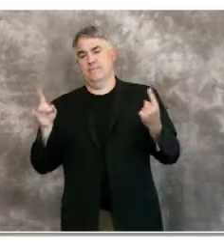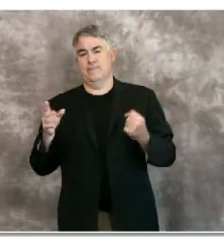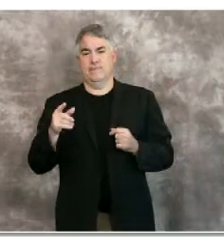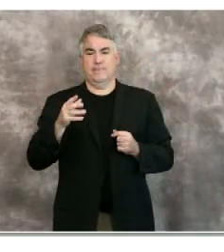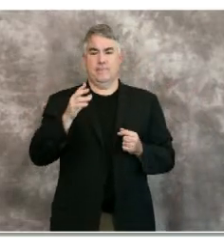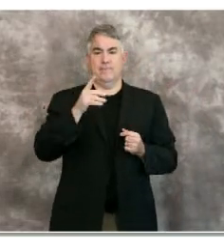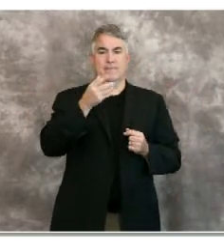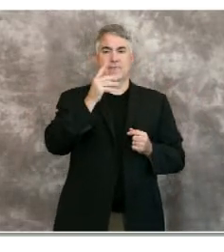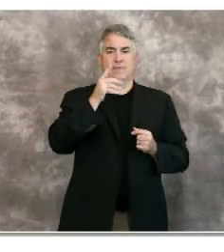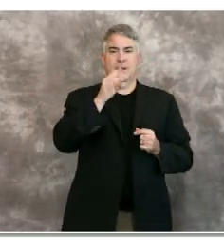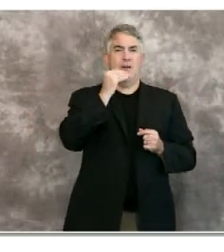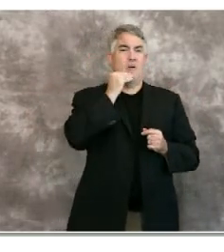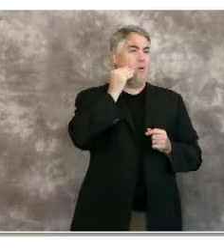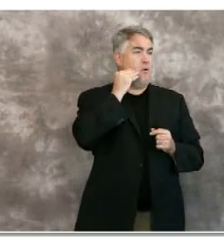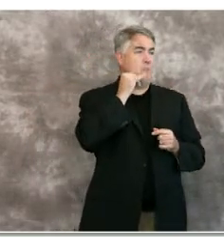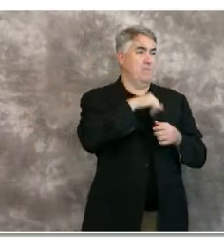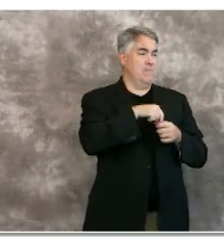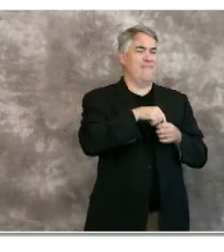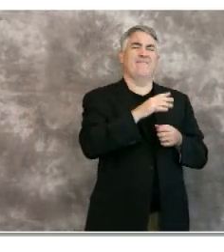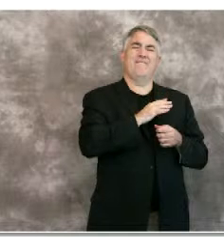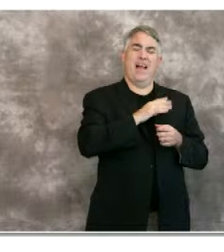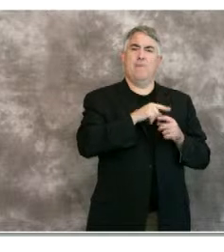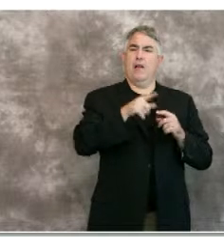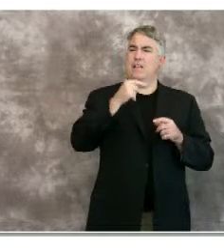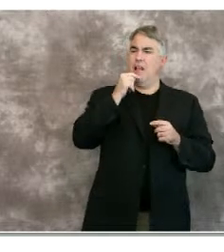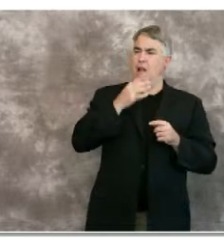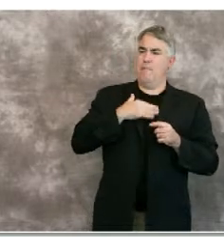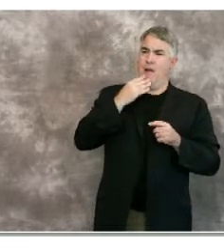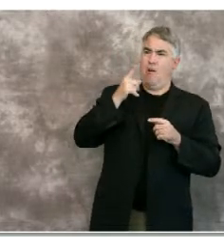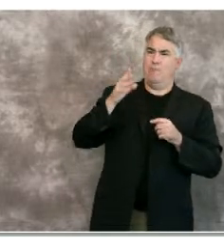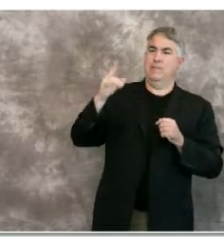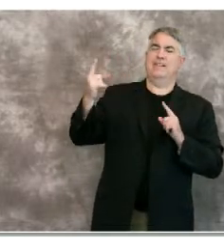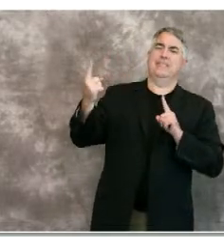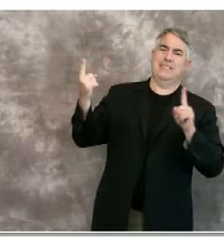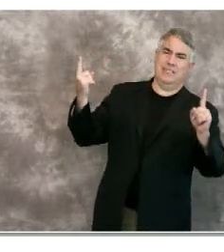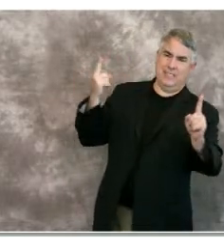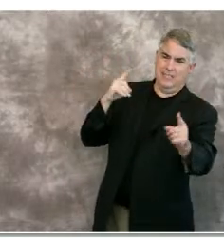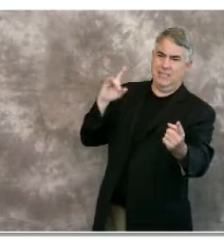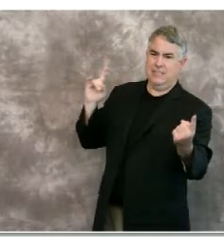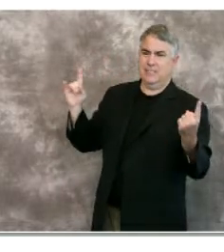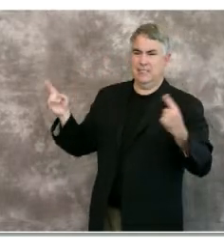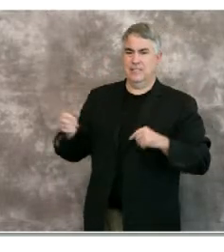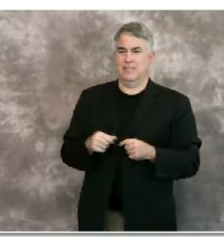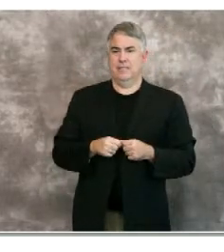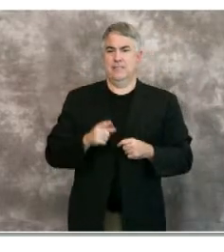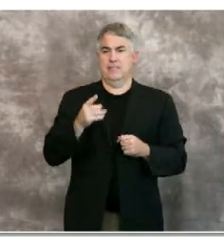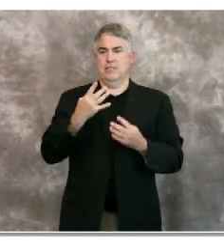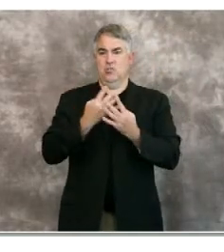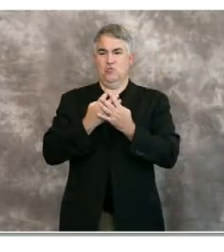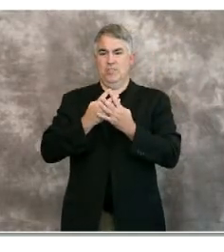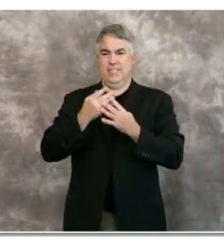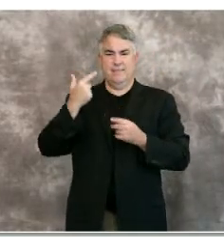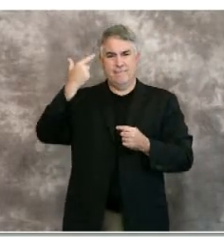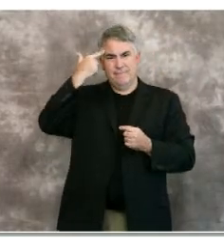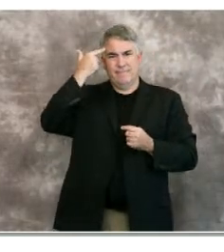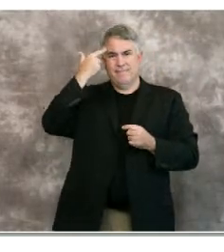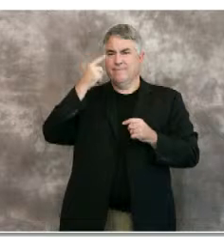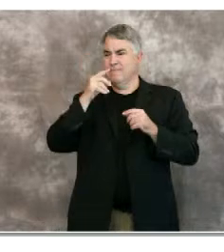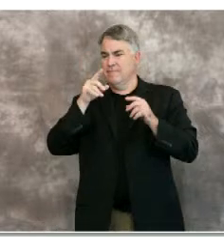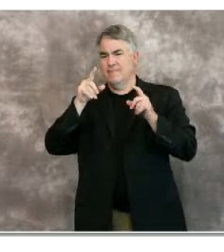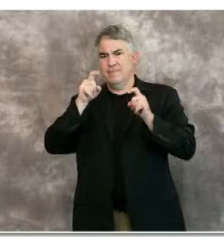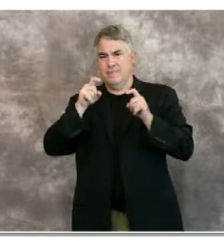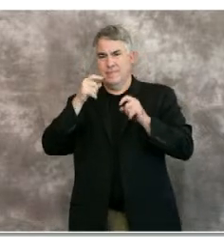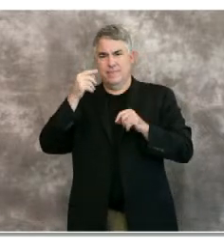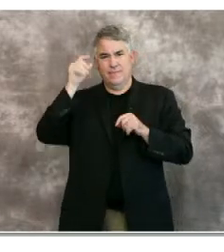household, using a facial covering, and conducting screenings, which include temperature checks to prevent the spread